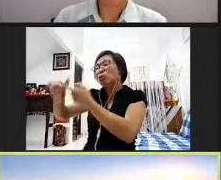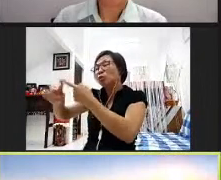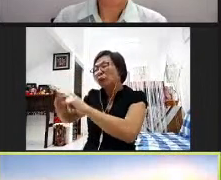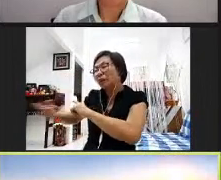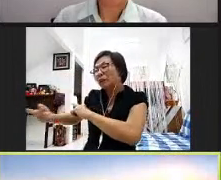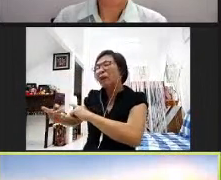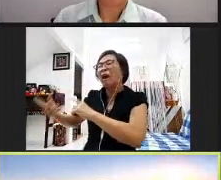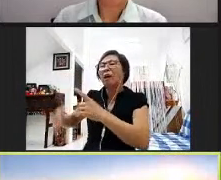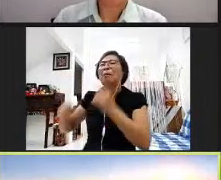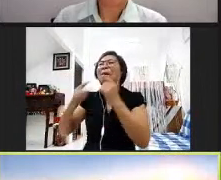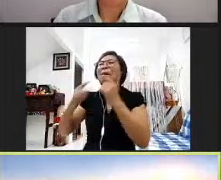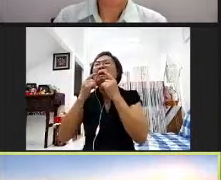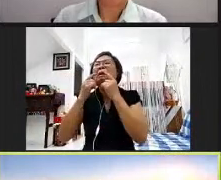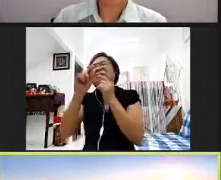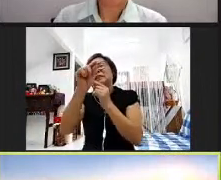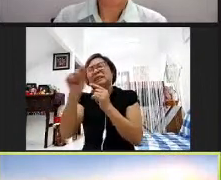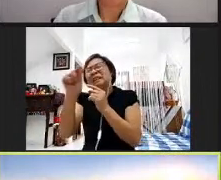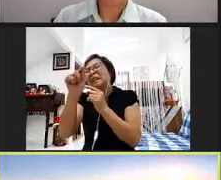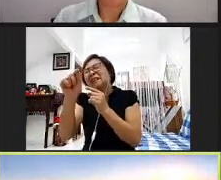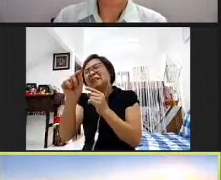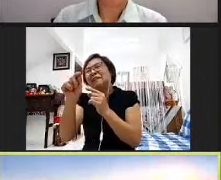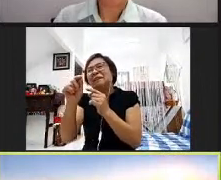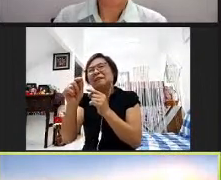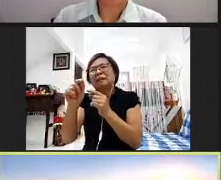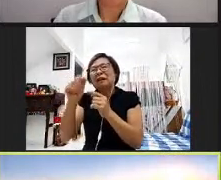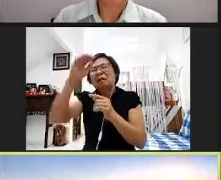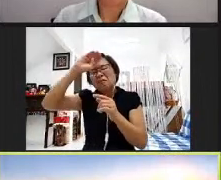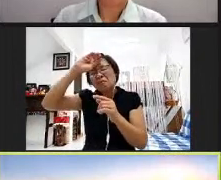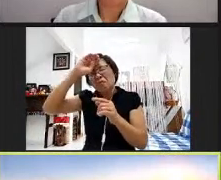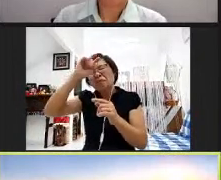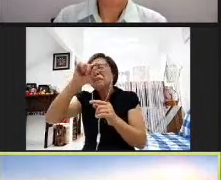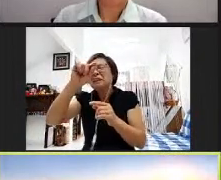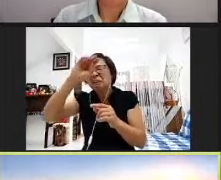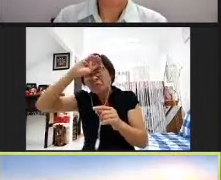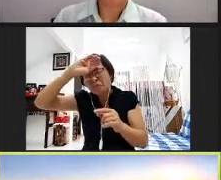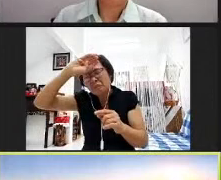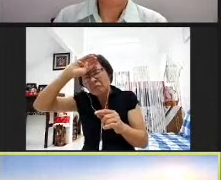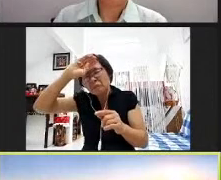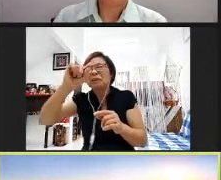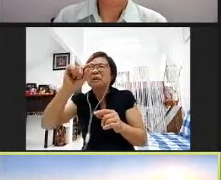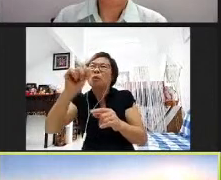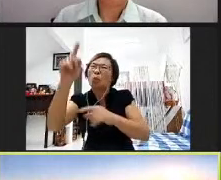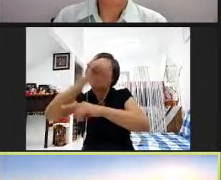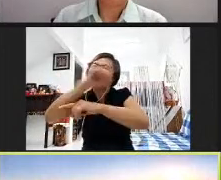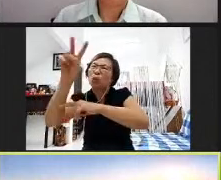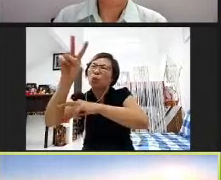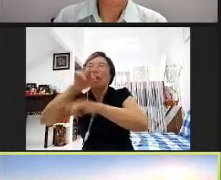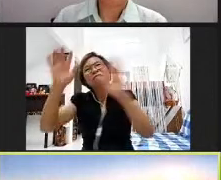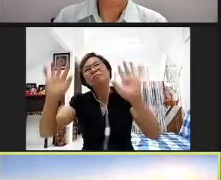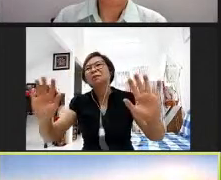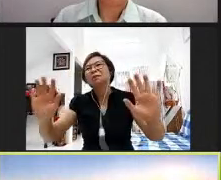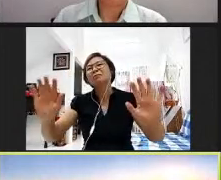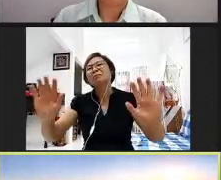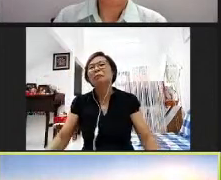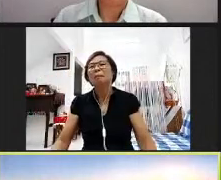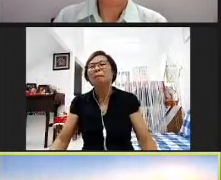flu-like mild symptoms. 1 or 2 have mild fever, but all last less than 2 days.